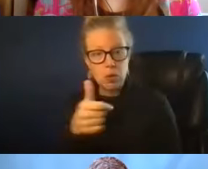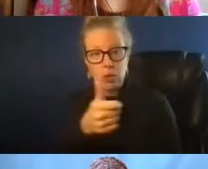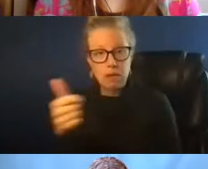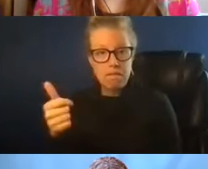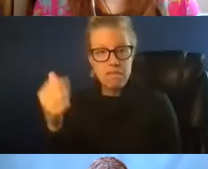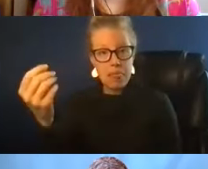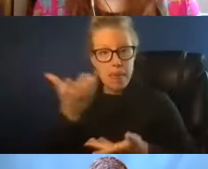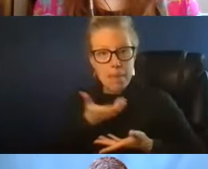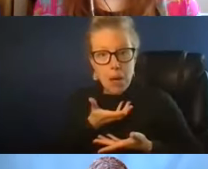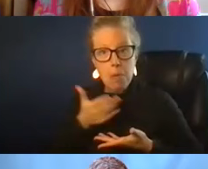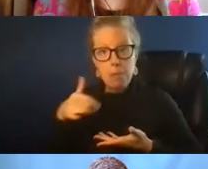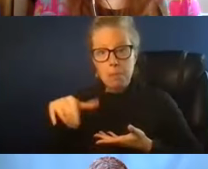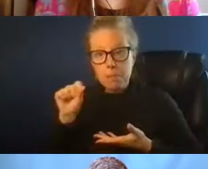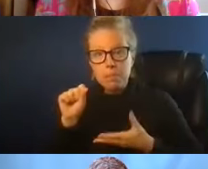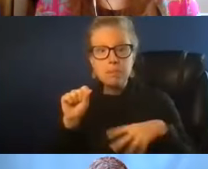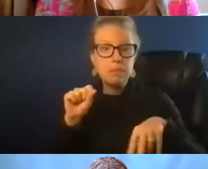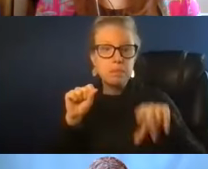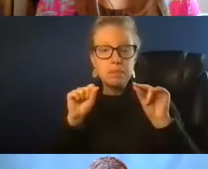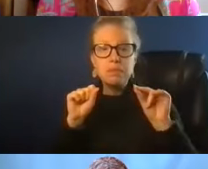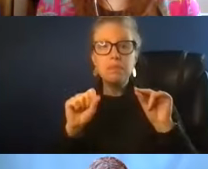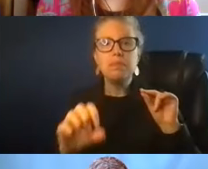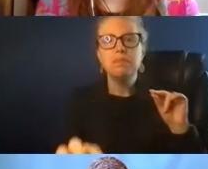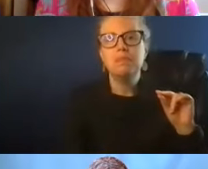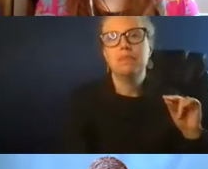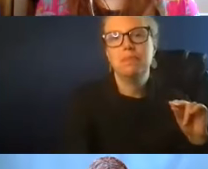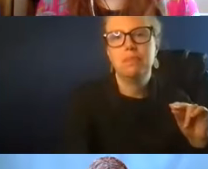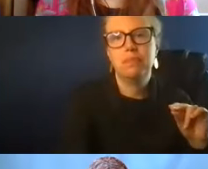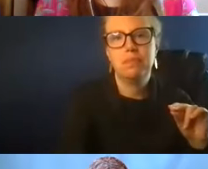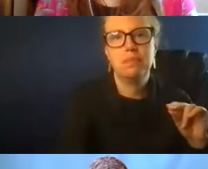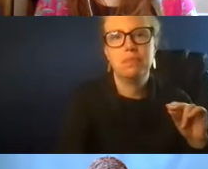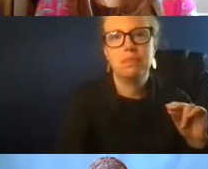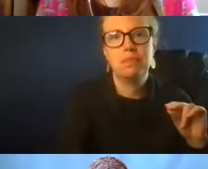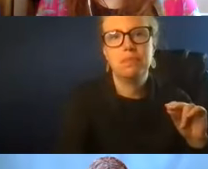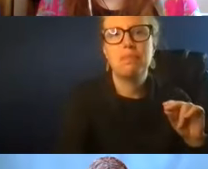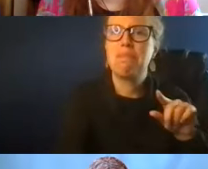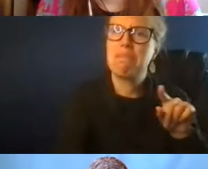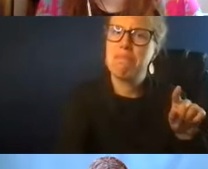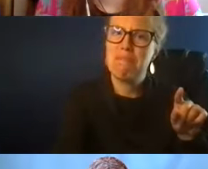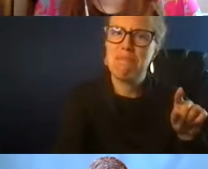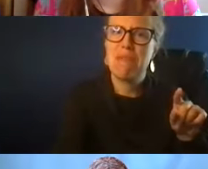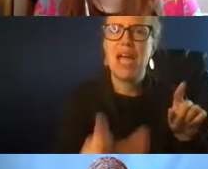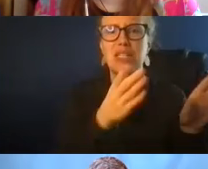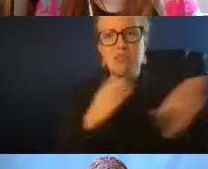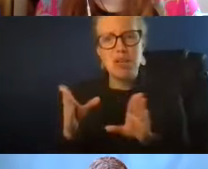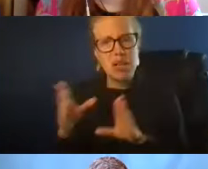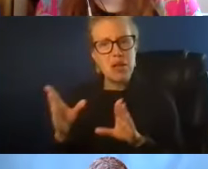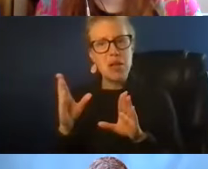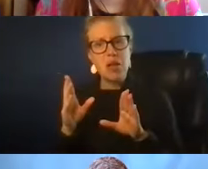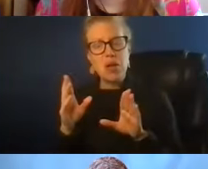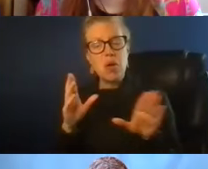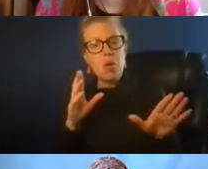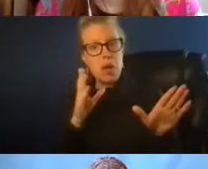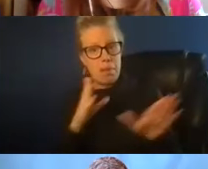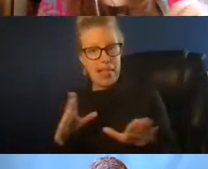me know. But back to preparation, it's really essential because when you're planning to